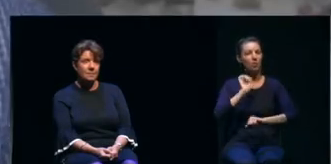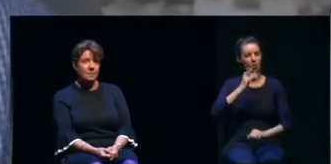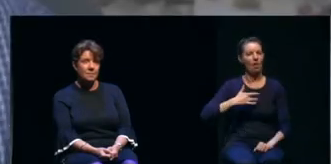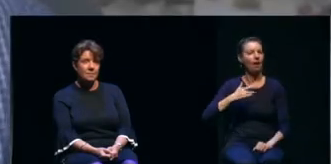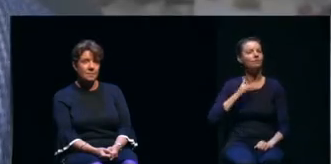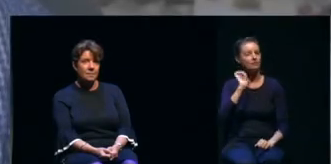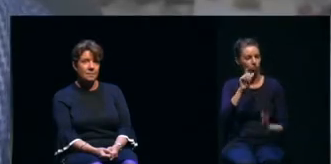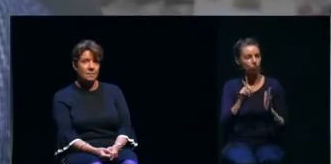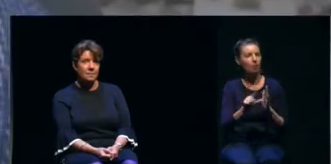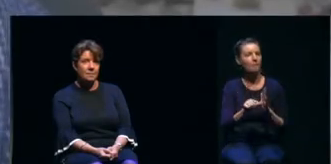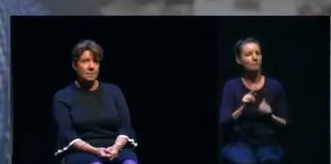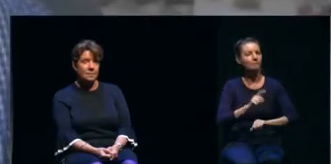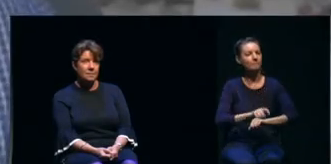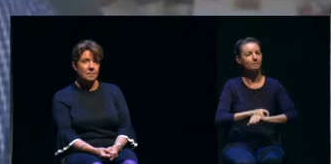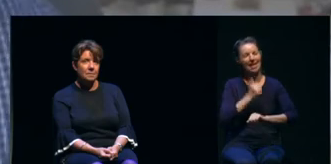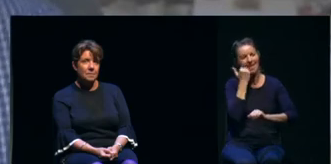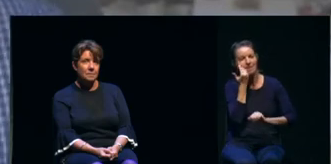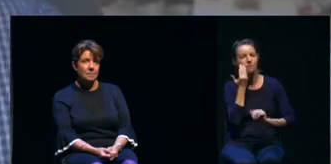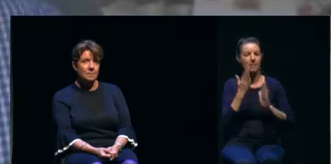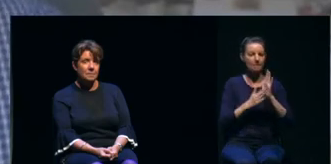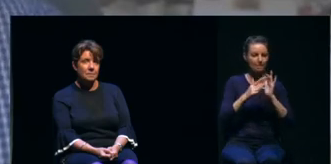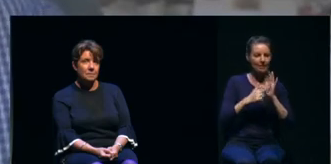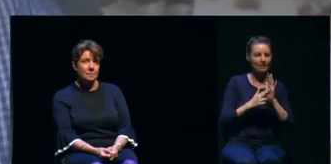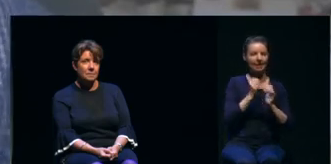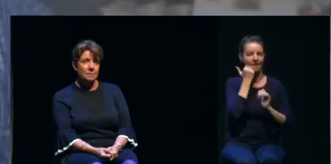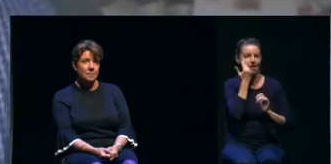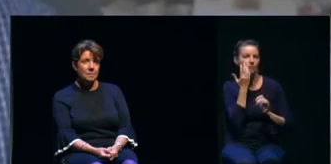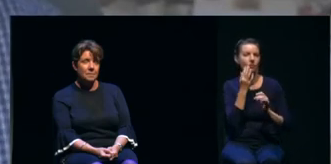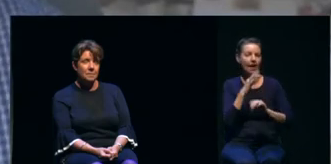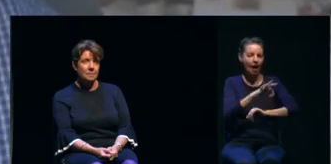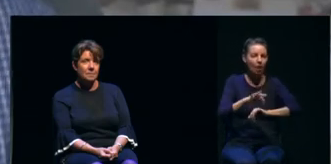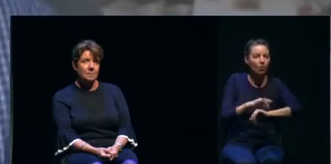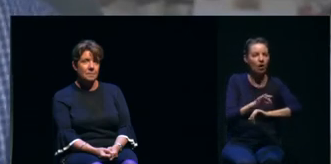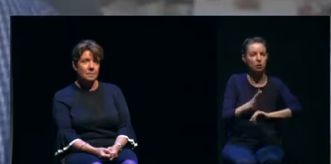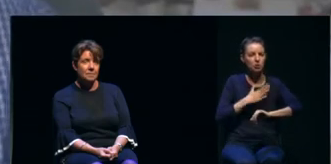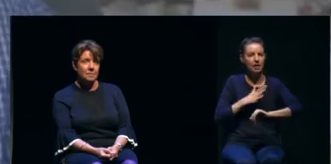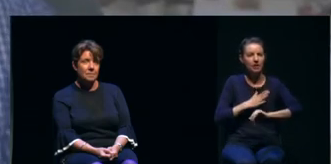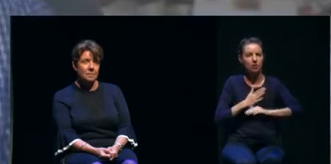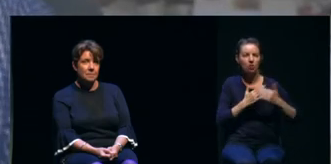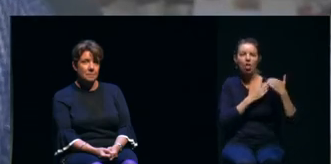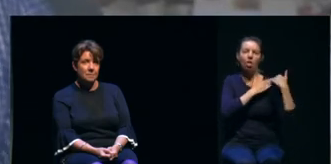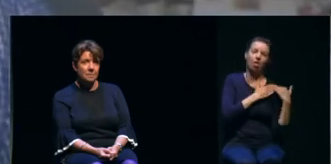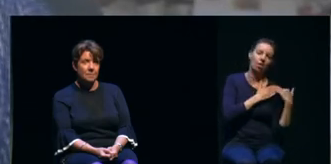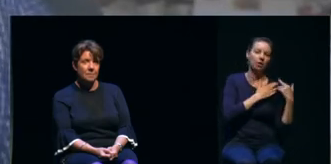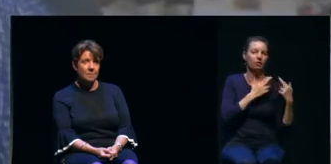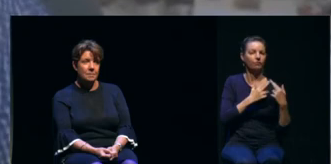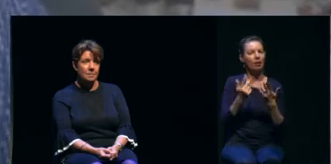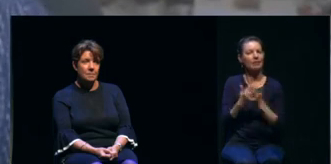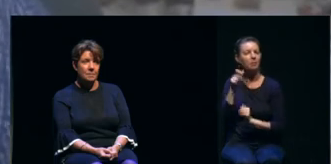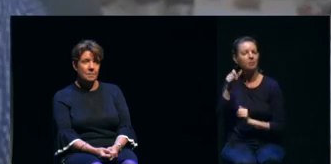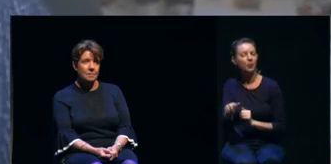And every minute, an hour that you have to spend pulling someone else's baggage, pulling someone else's weight and pulling someone else's duty